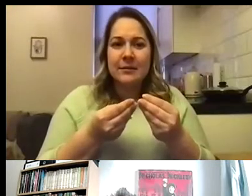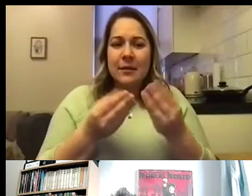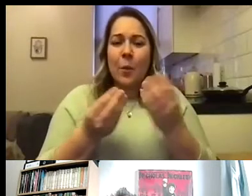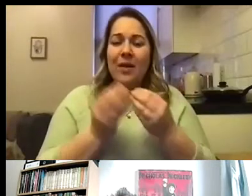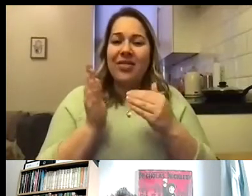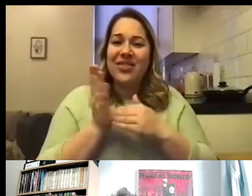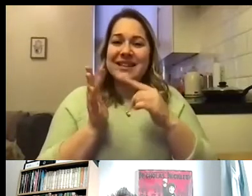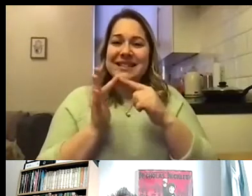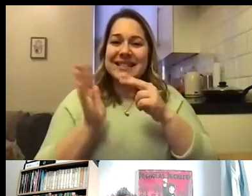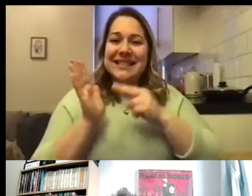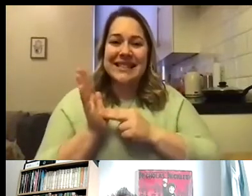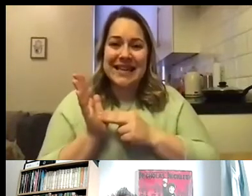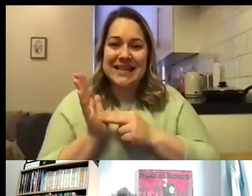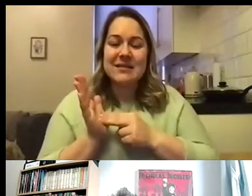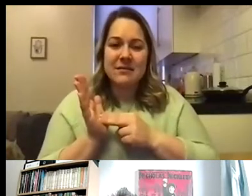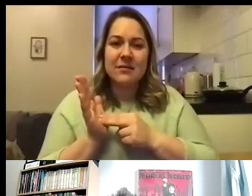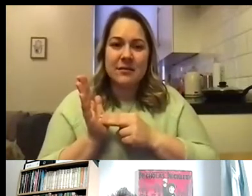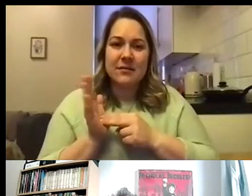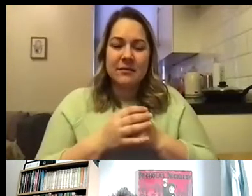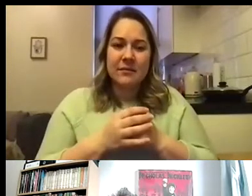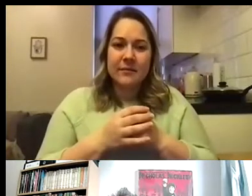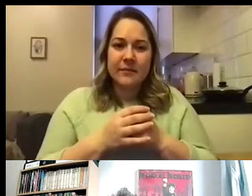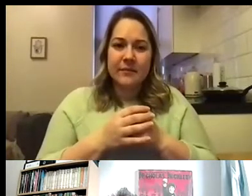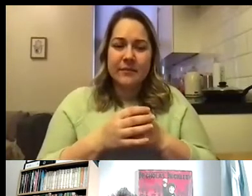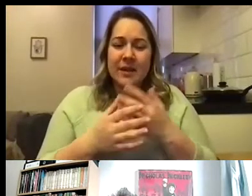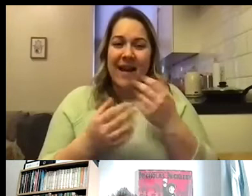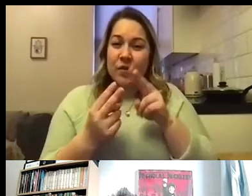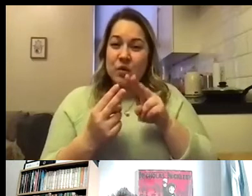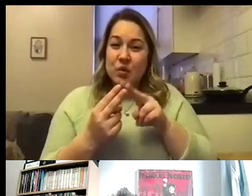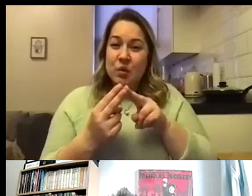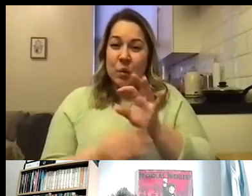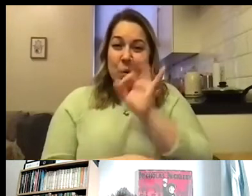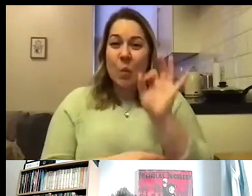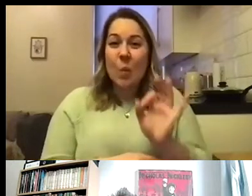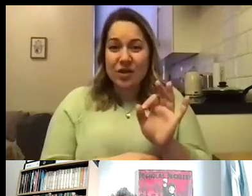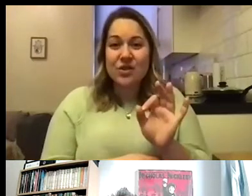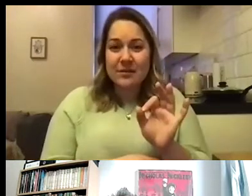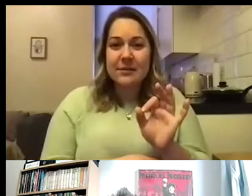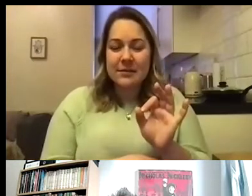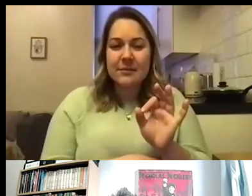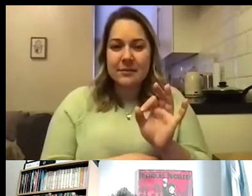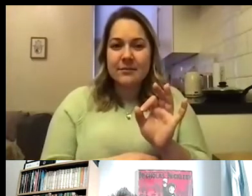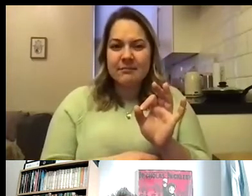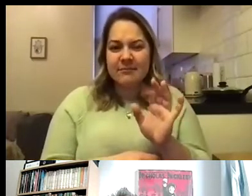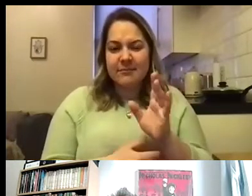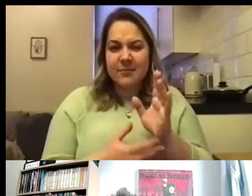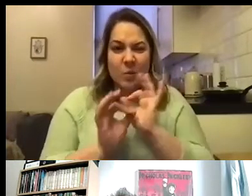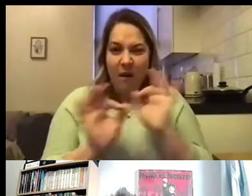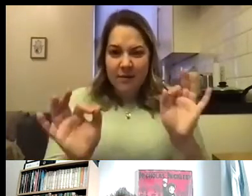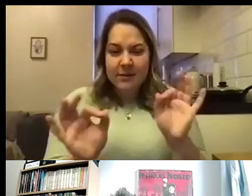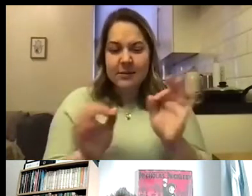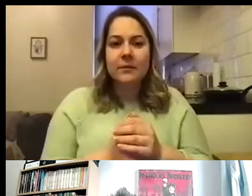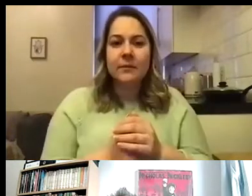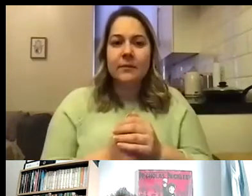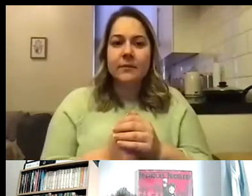as well. So I mean, I kind of have two questions, I guess, so maybe we can divide it between the two of you. But one question is